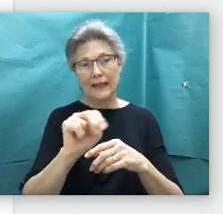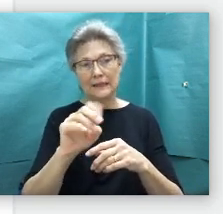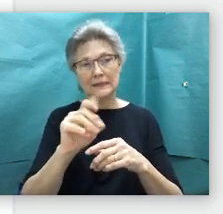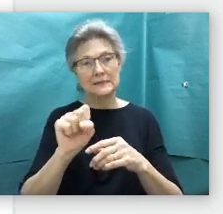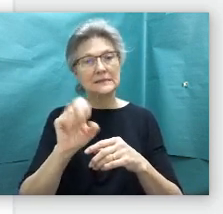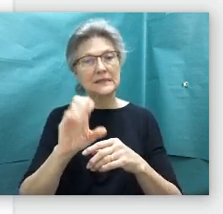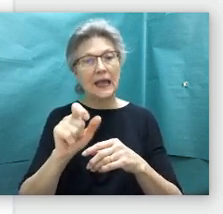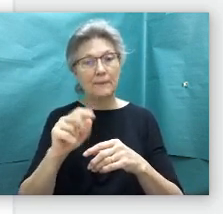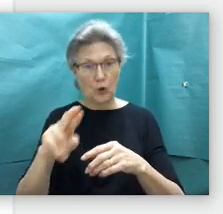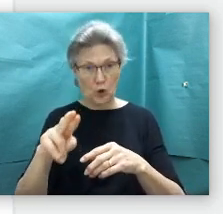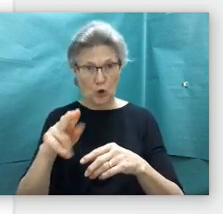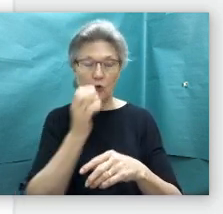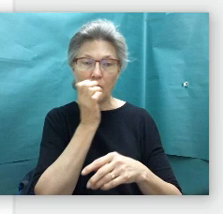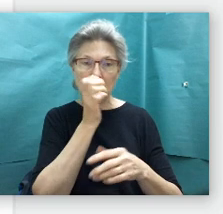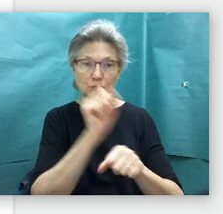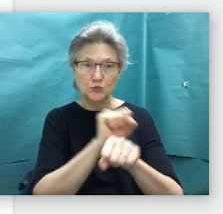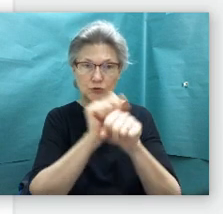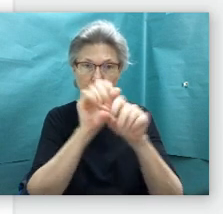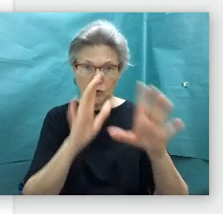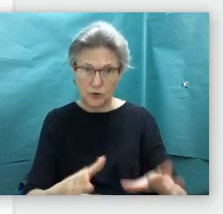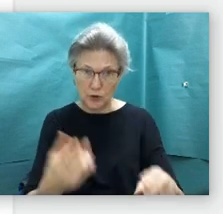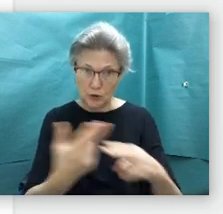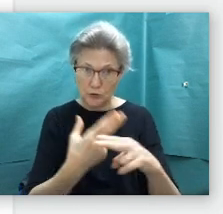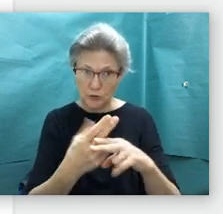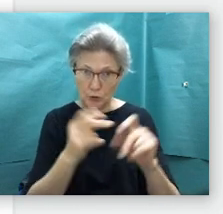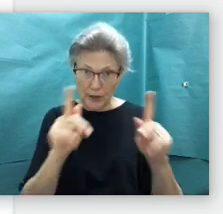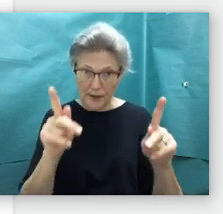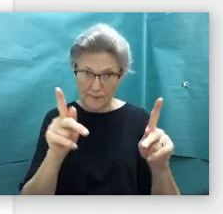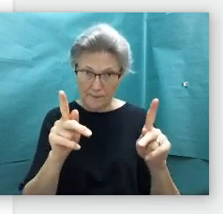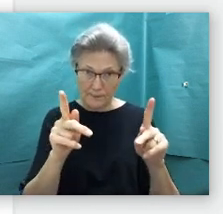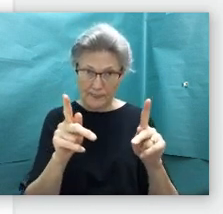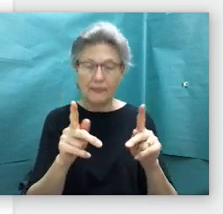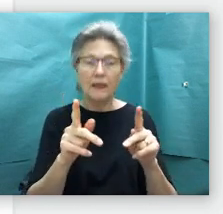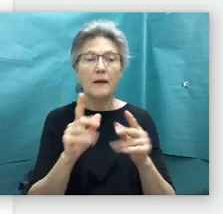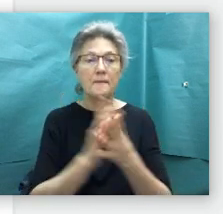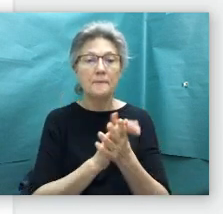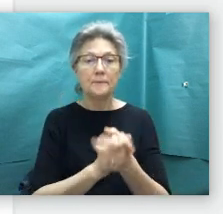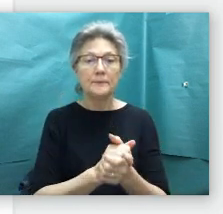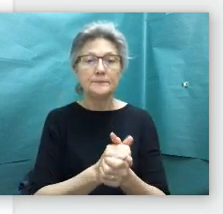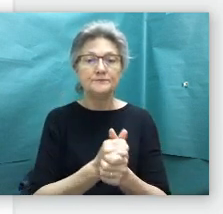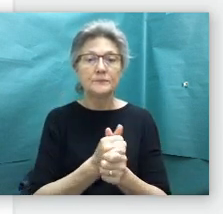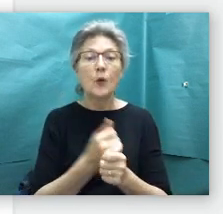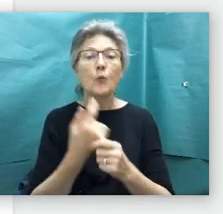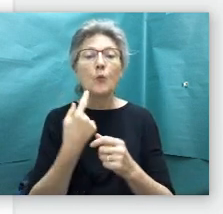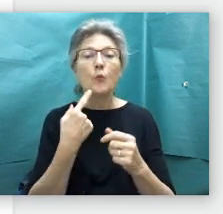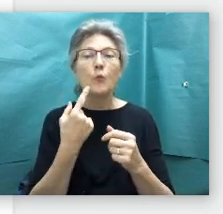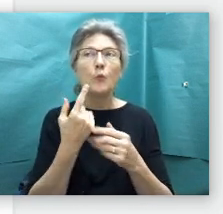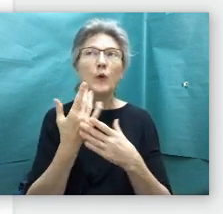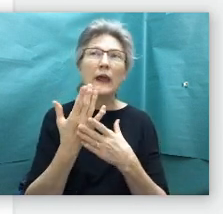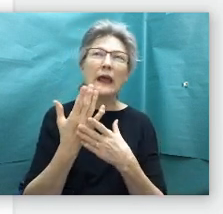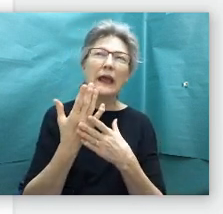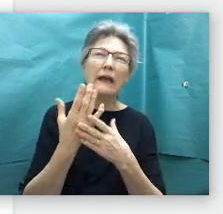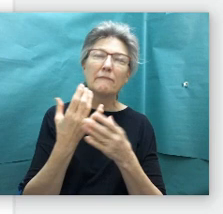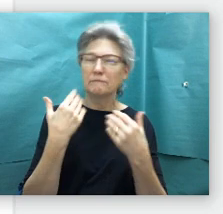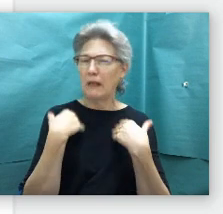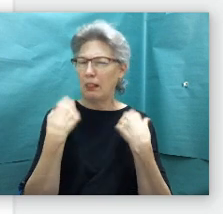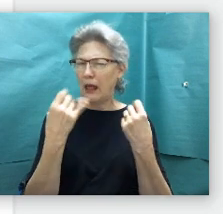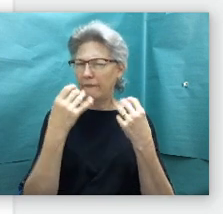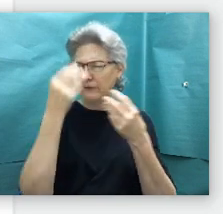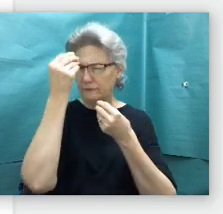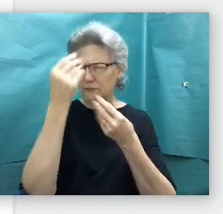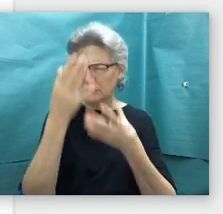square yards of grass the landscaper will use. That's our goal. Now we have a lot of information that was shared with